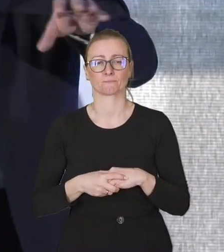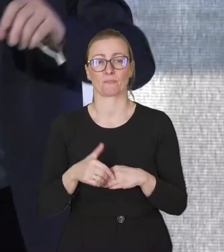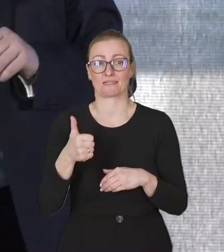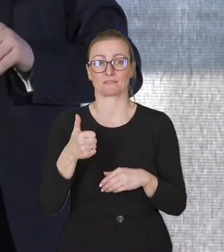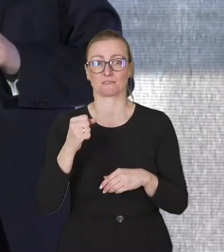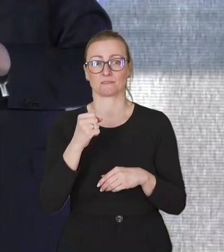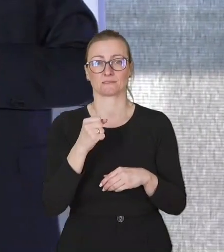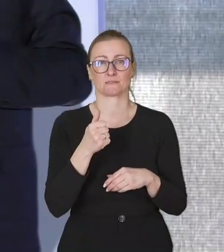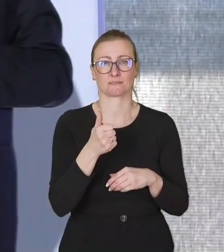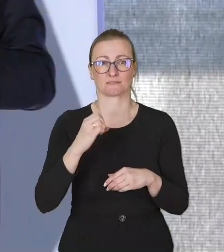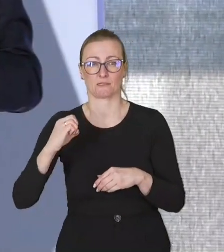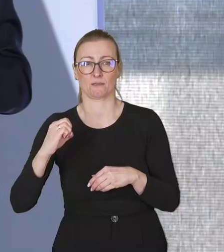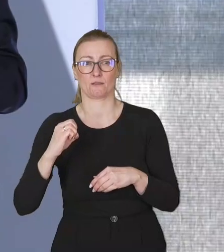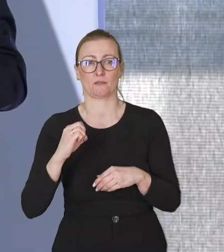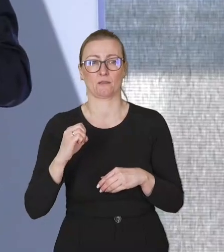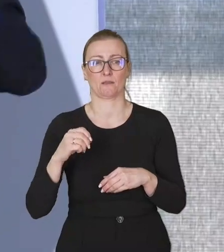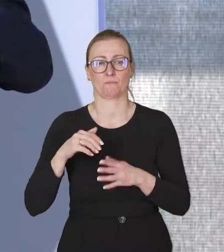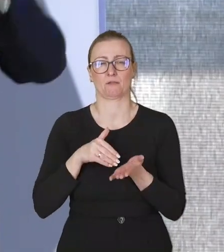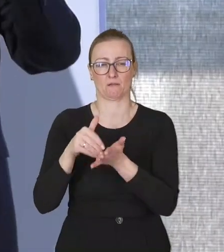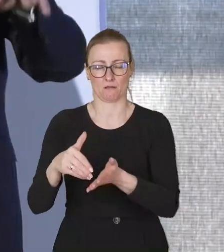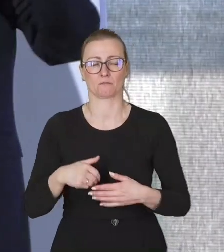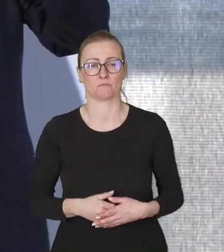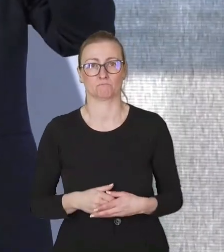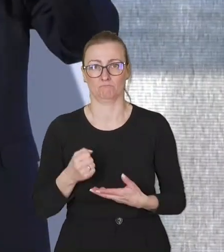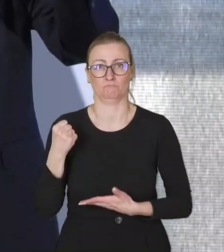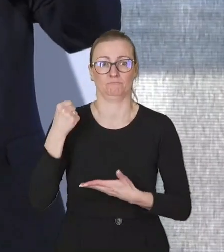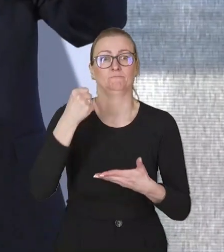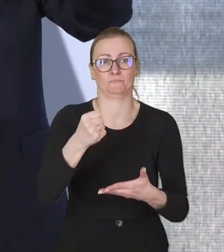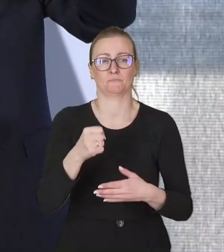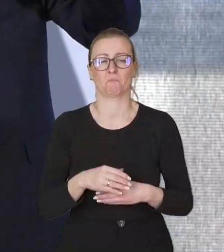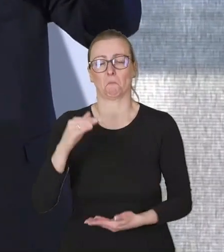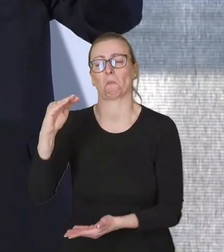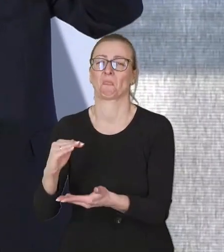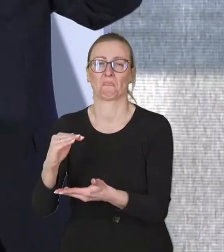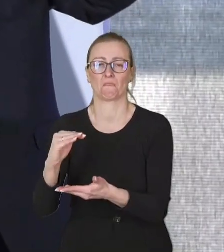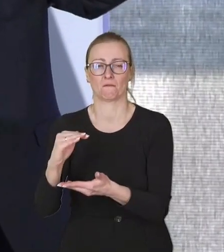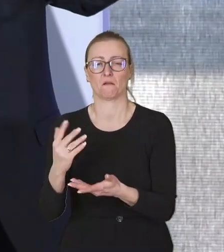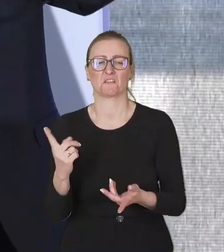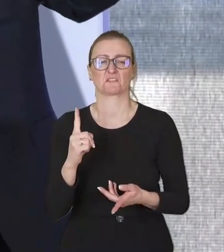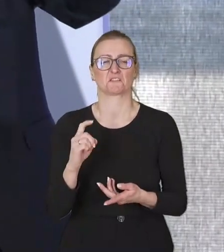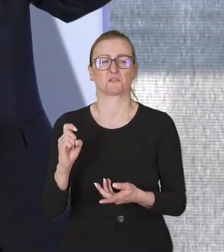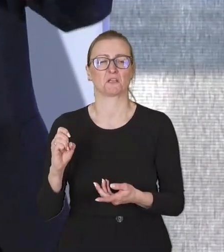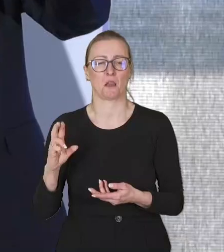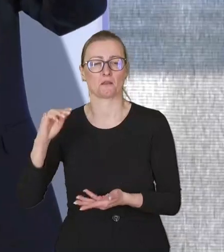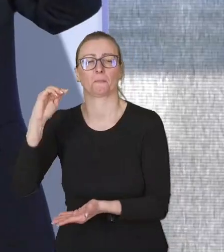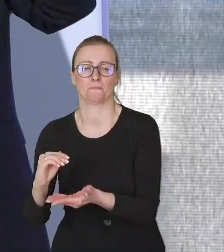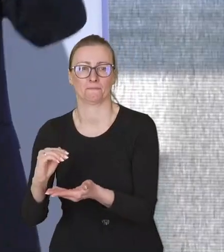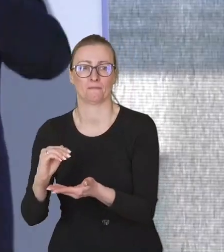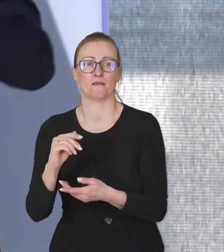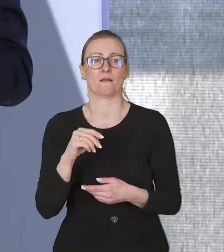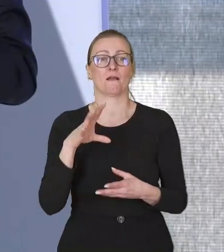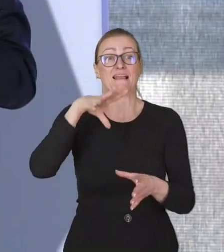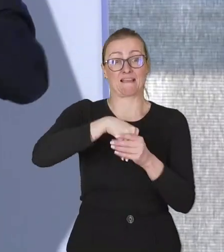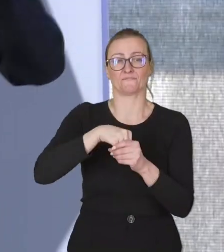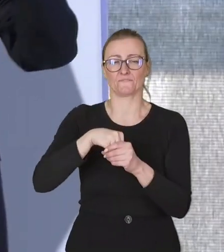bit less than 60 billion euro are invested on the regional level in the same priorities or